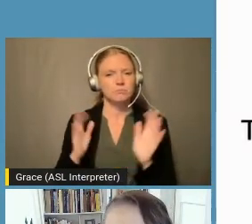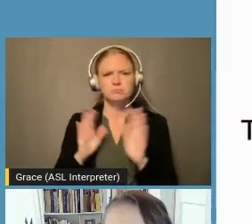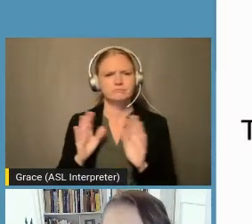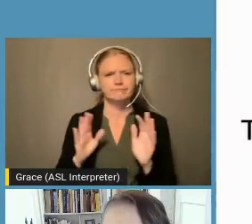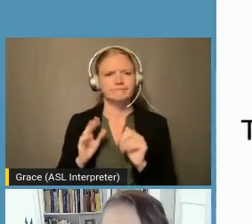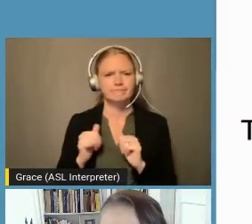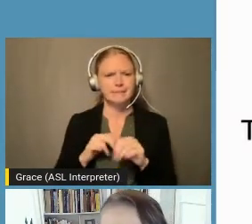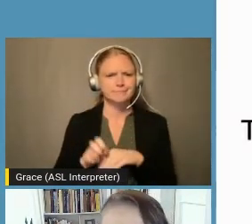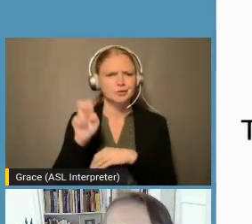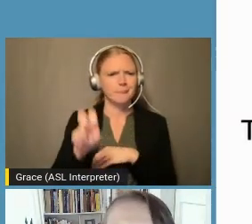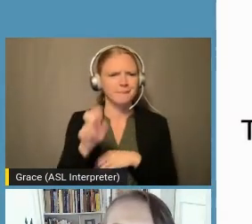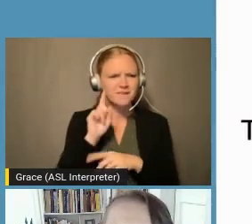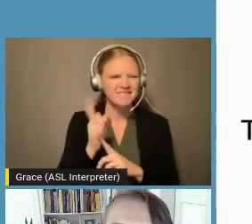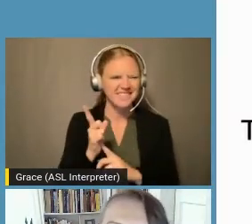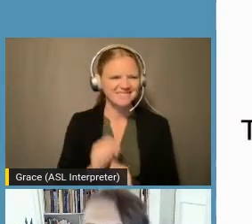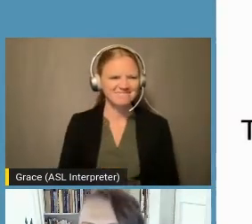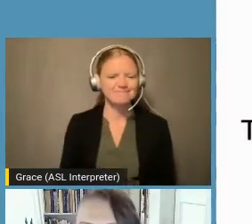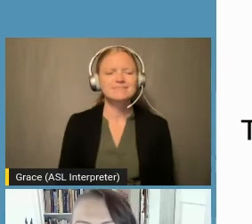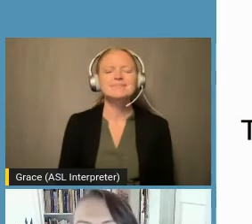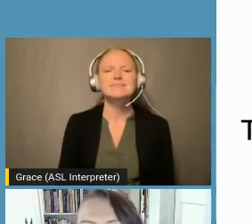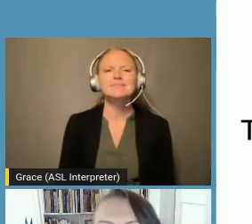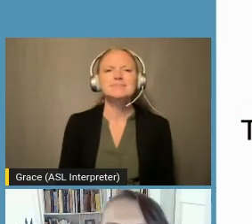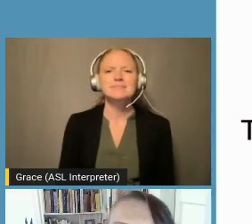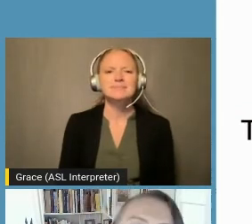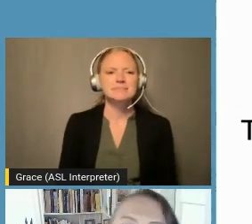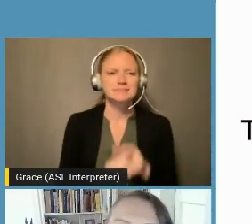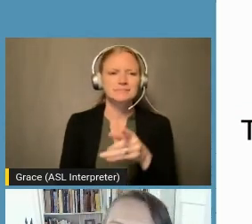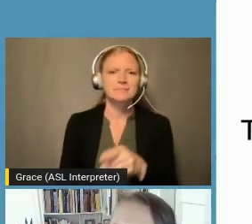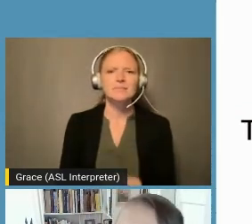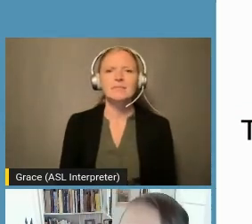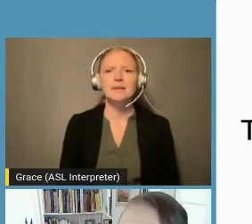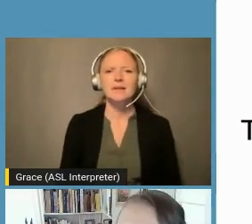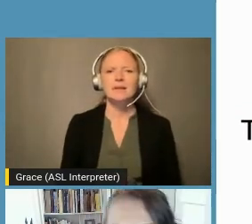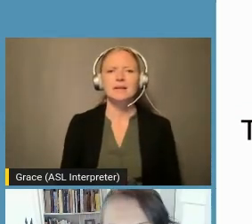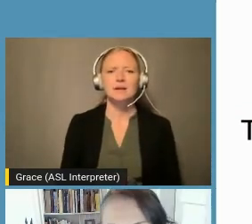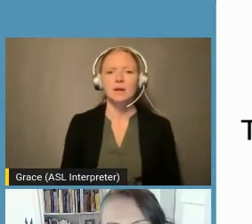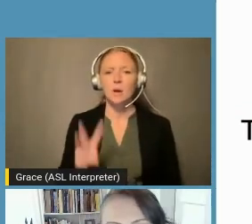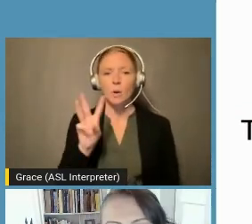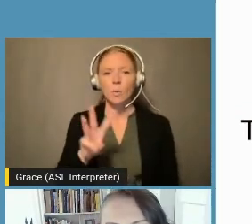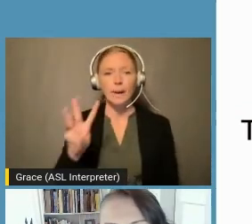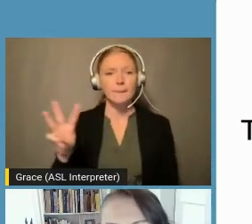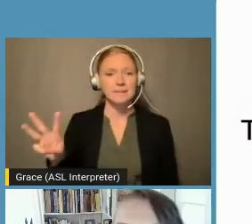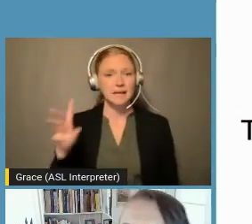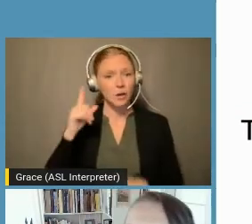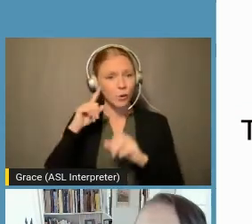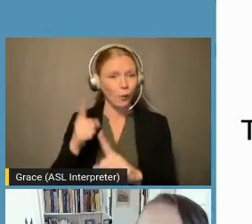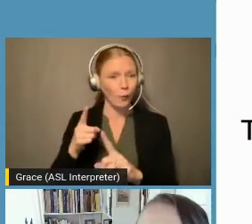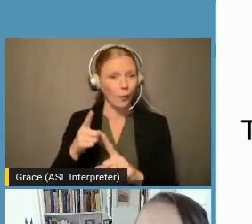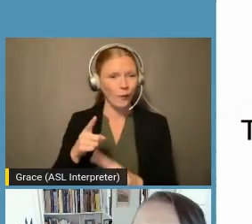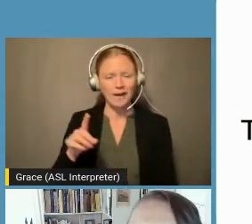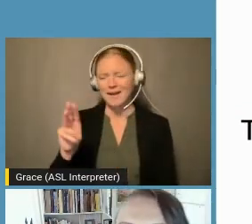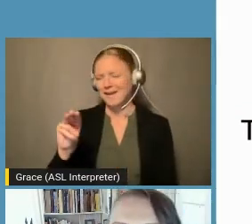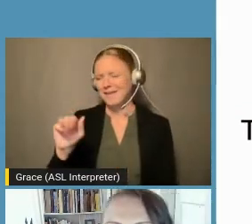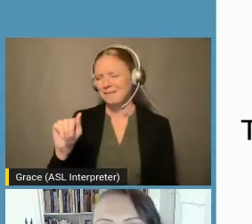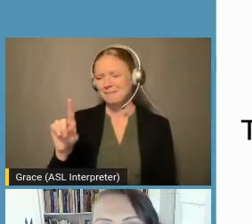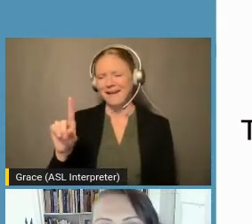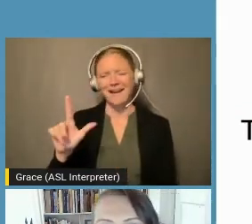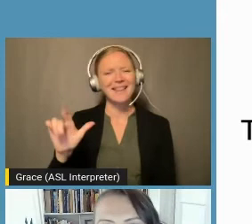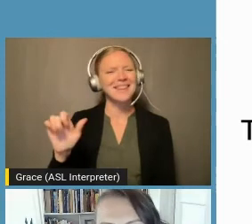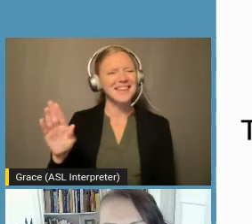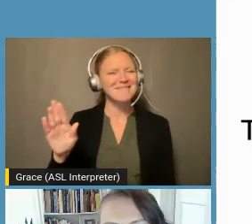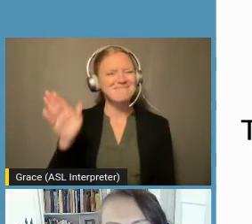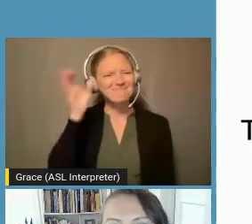I'm going to skip ahead for a second, has one of these sort of website goals, Mad Libs in there for you to create that sort